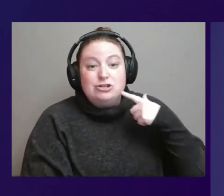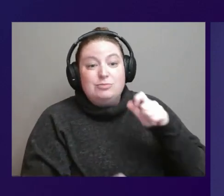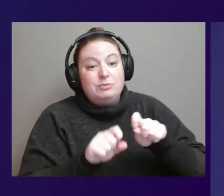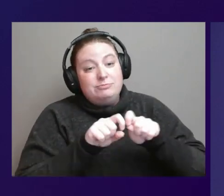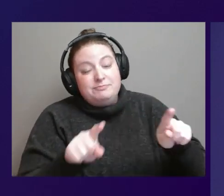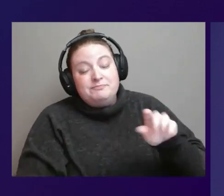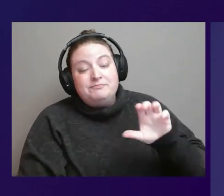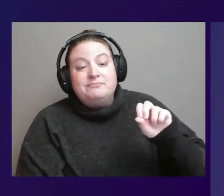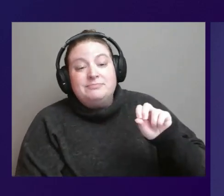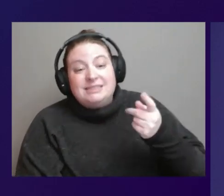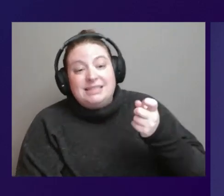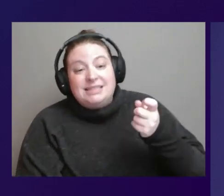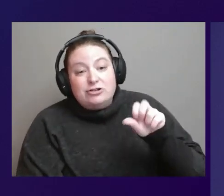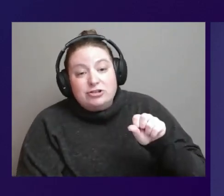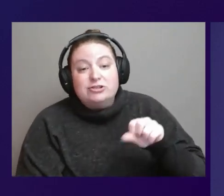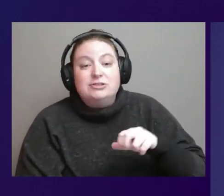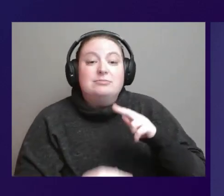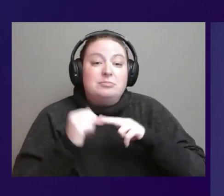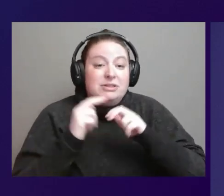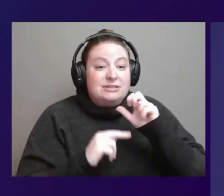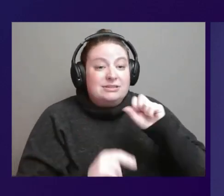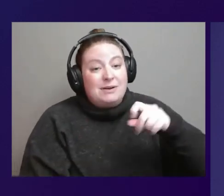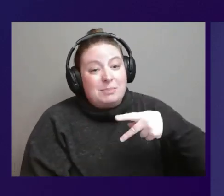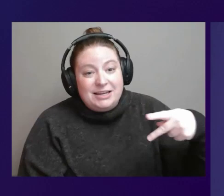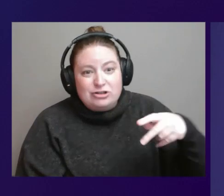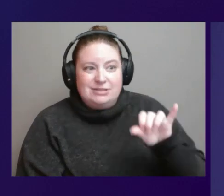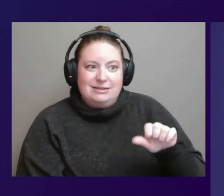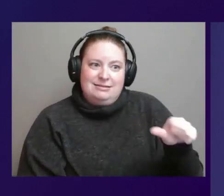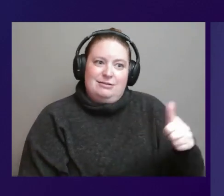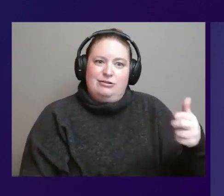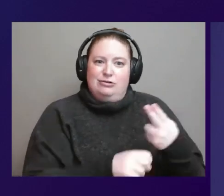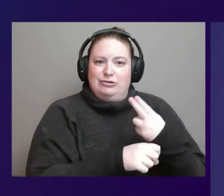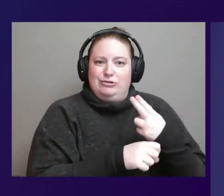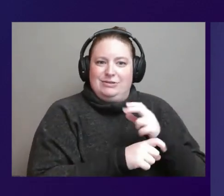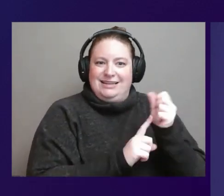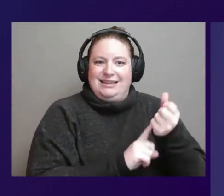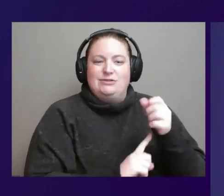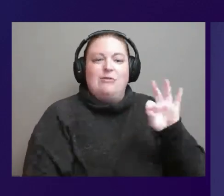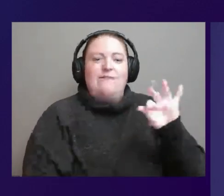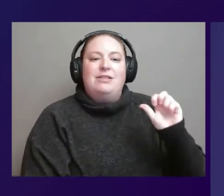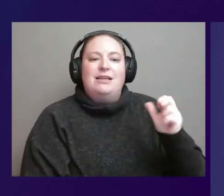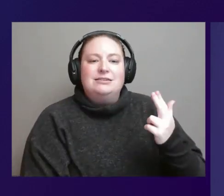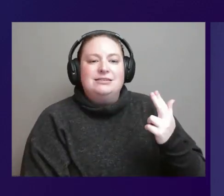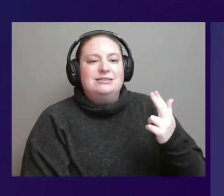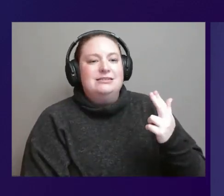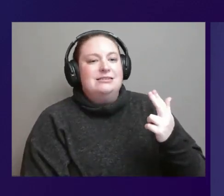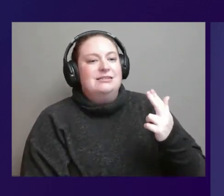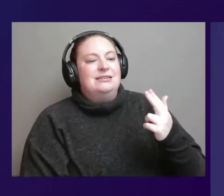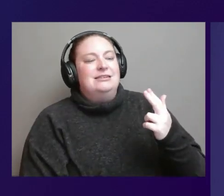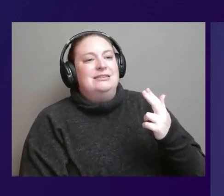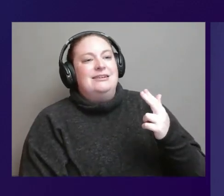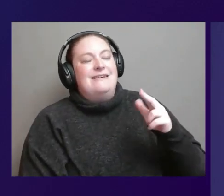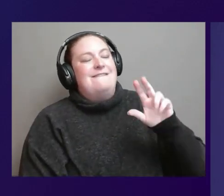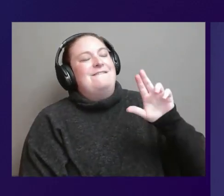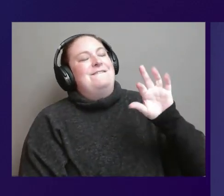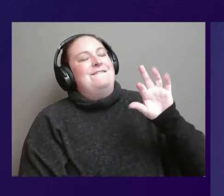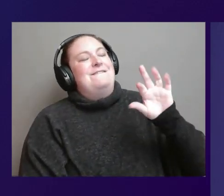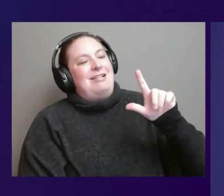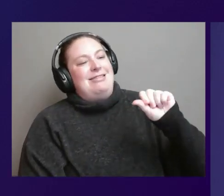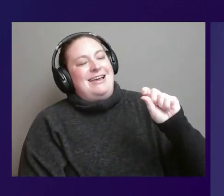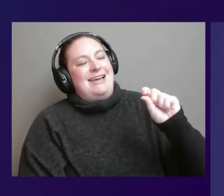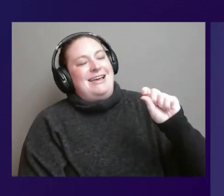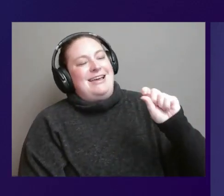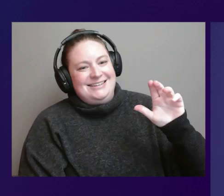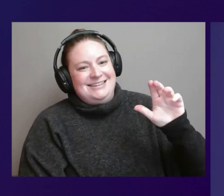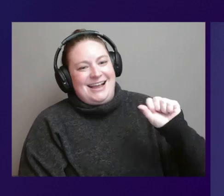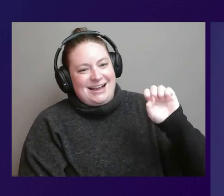builds of applications, like that's another use case where FlexCache and having an ONTAP system with seemingly infinite resources at